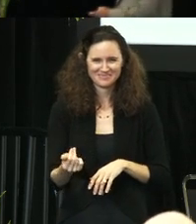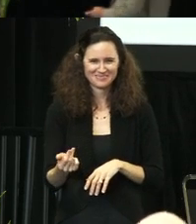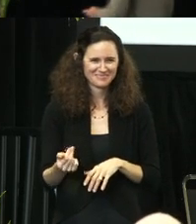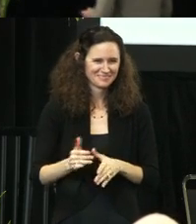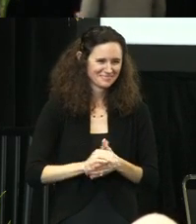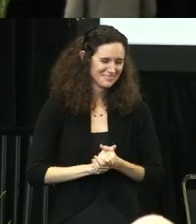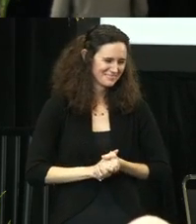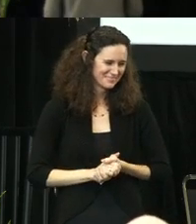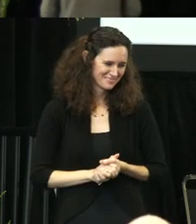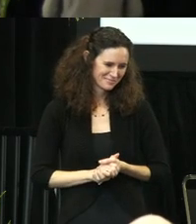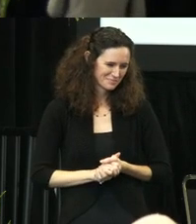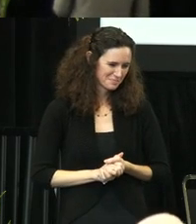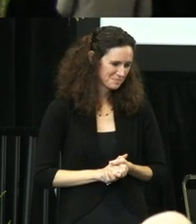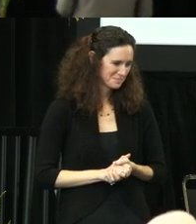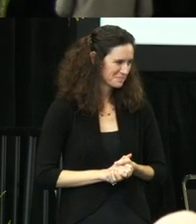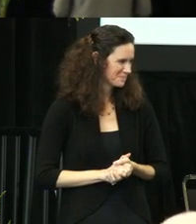write.